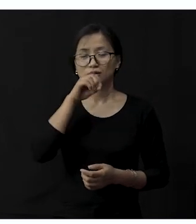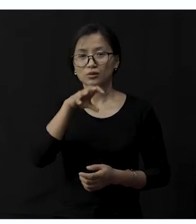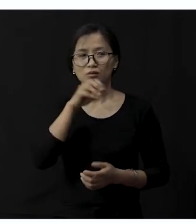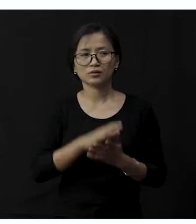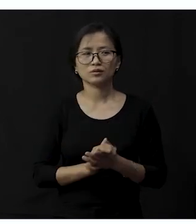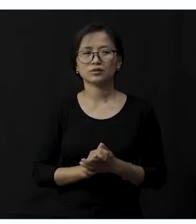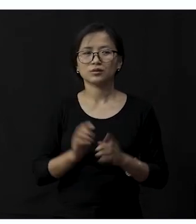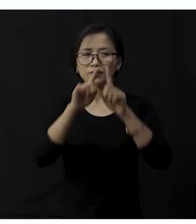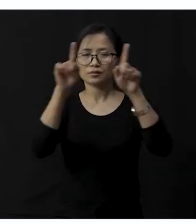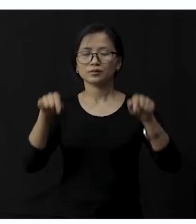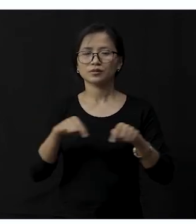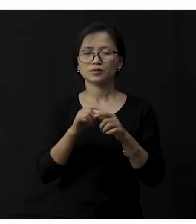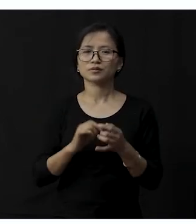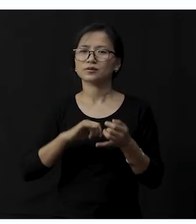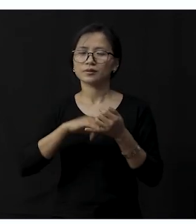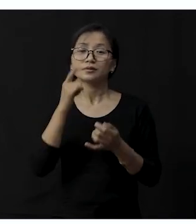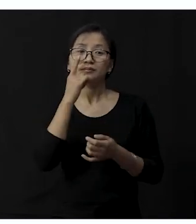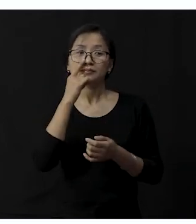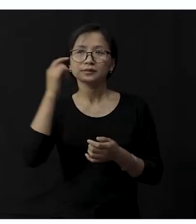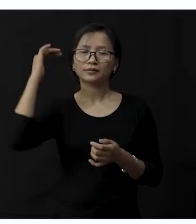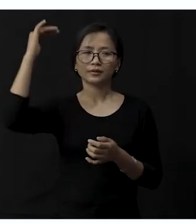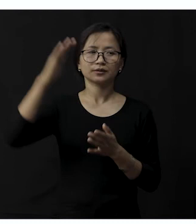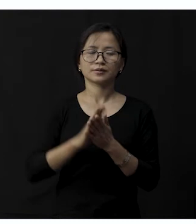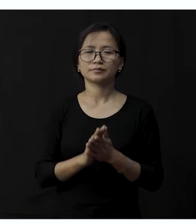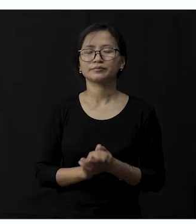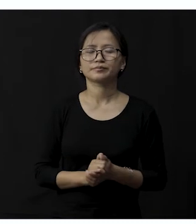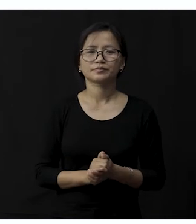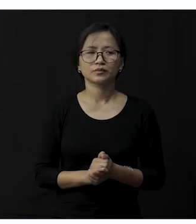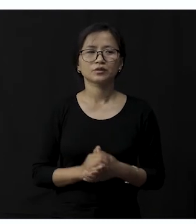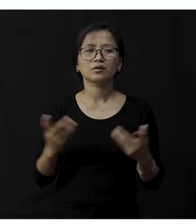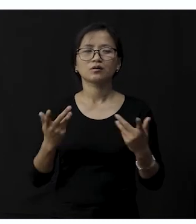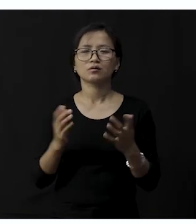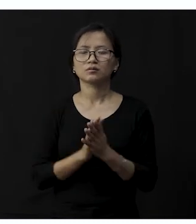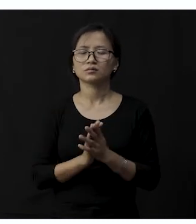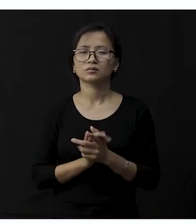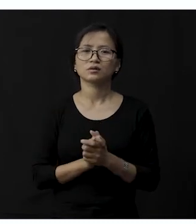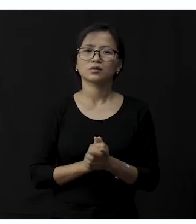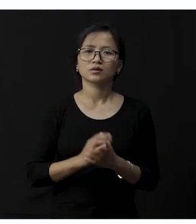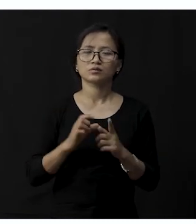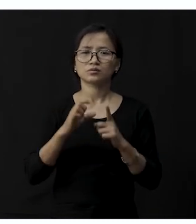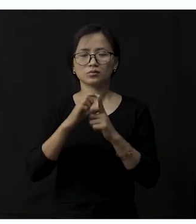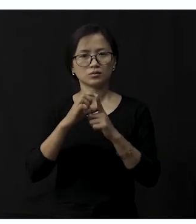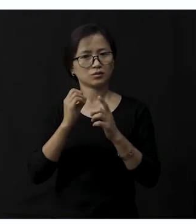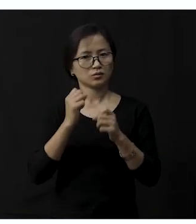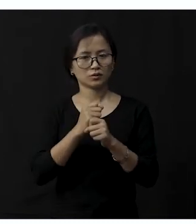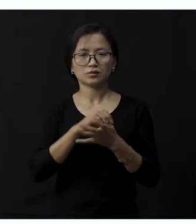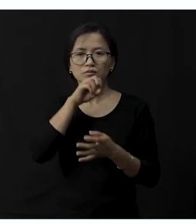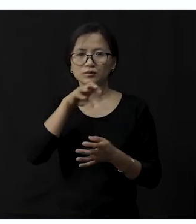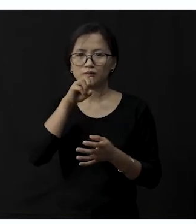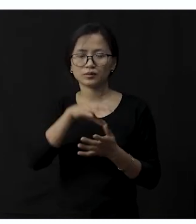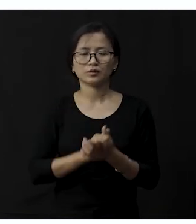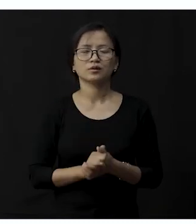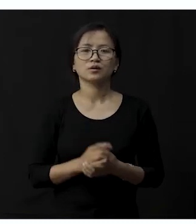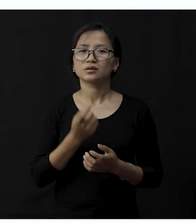pet. So dog is the noun. And how is the dog? It is white. So white is your